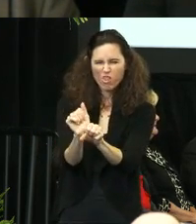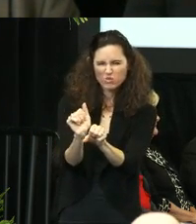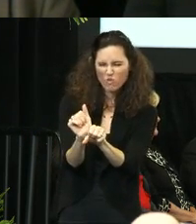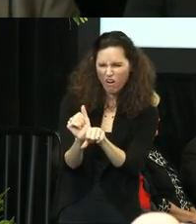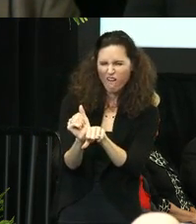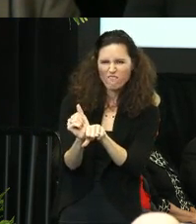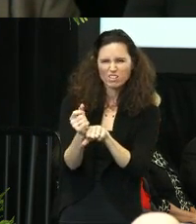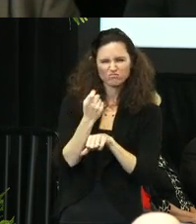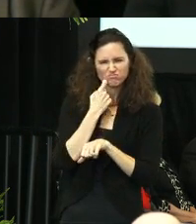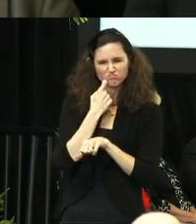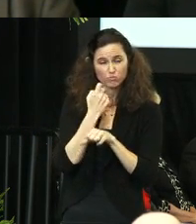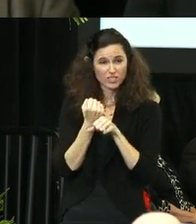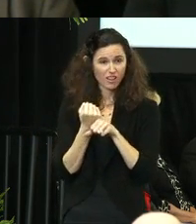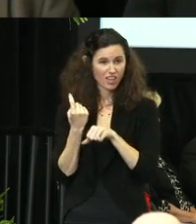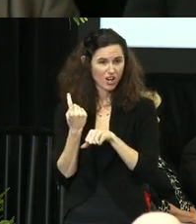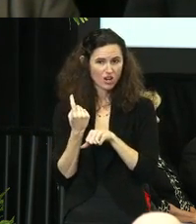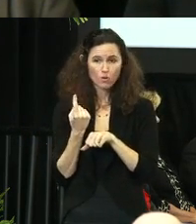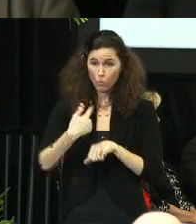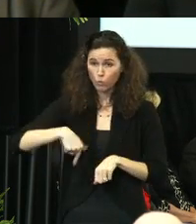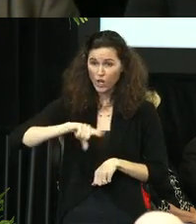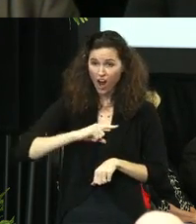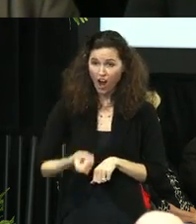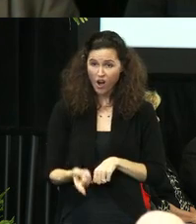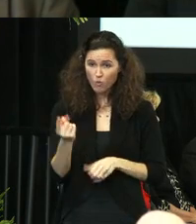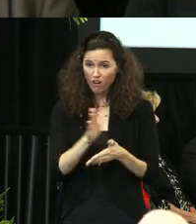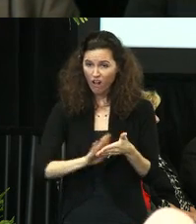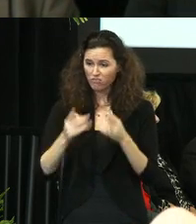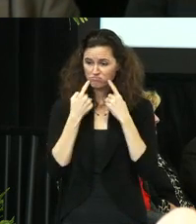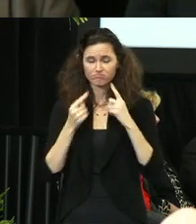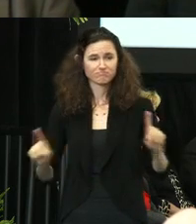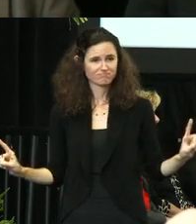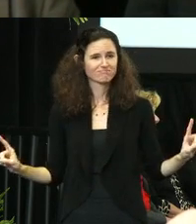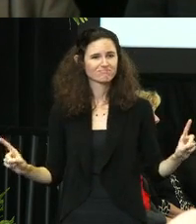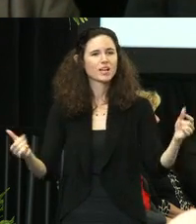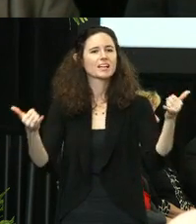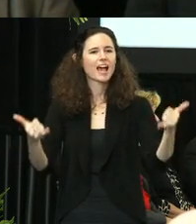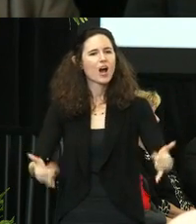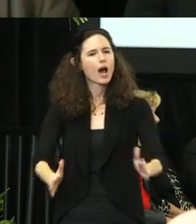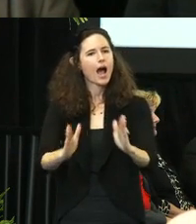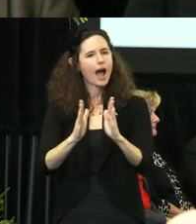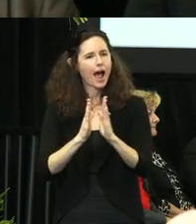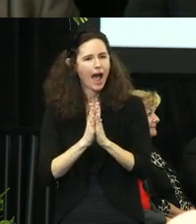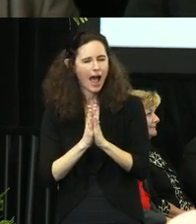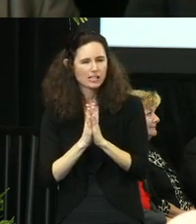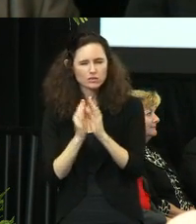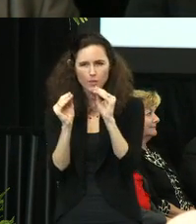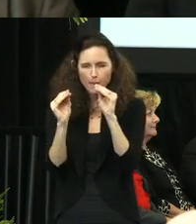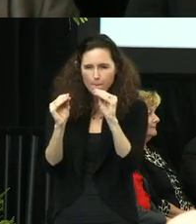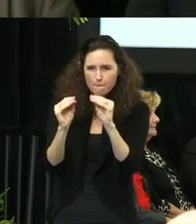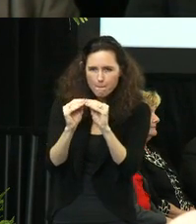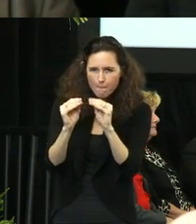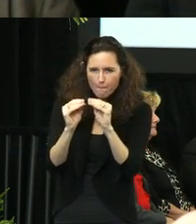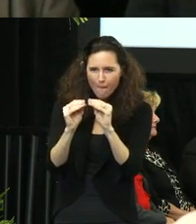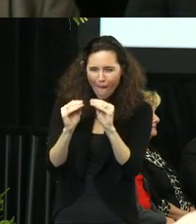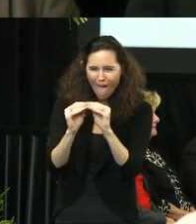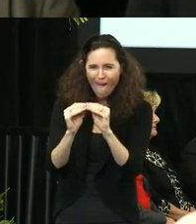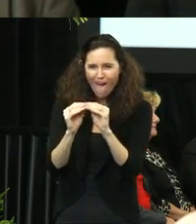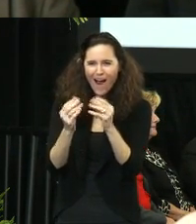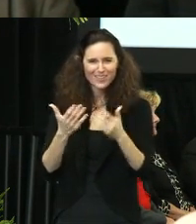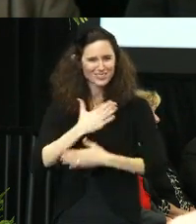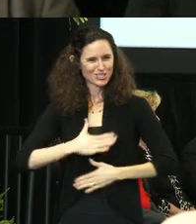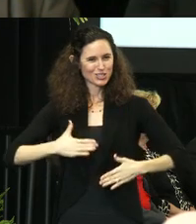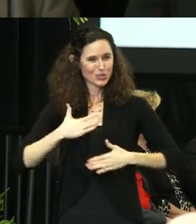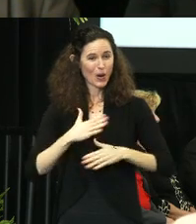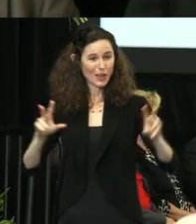year that we are one college. And now, I ask you to take it one step further with me and enjoy the theme for